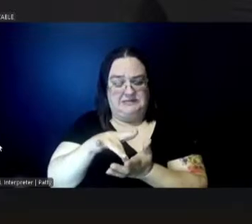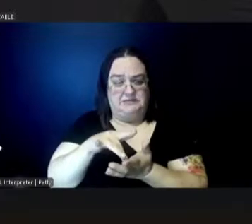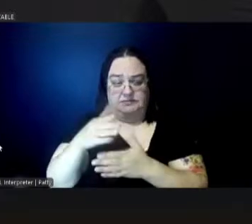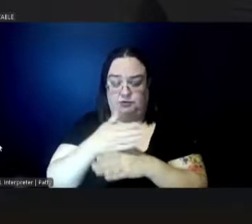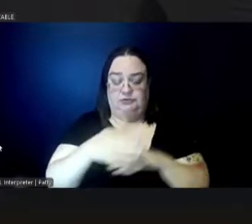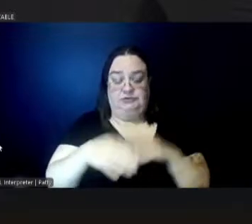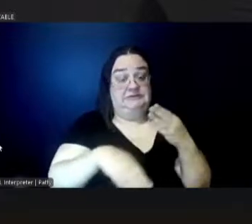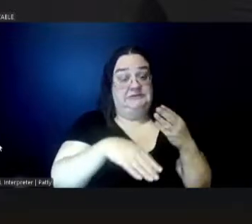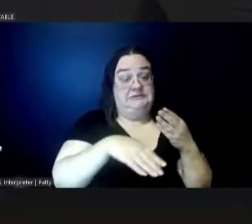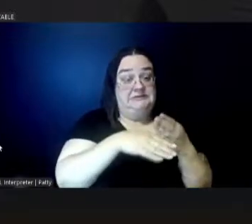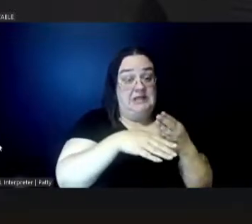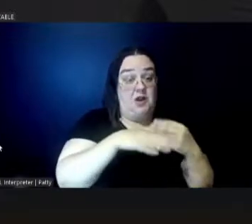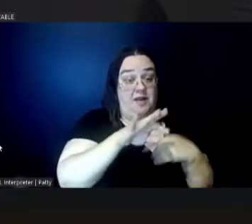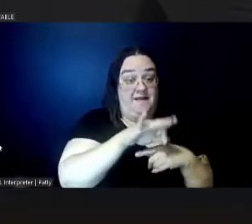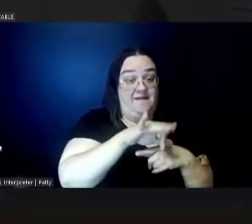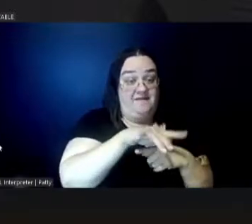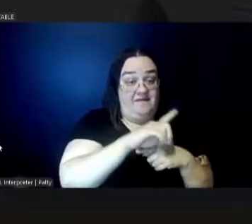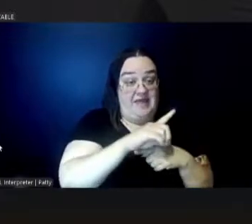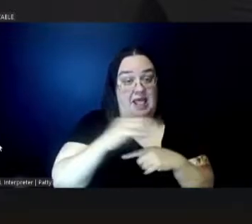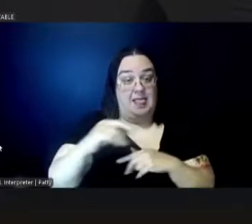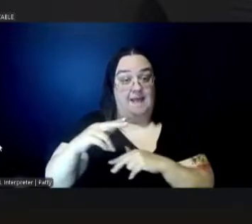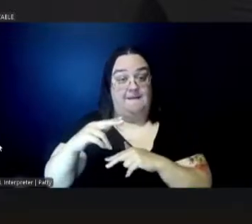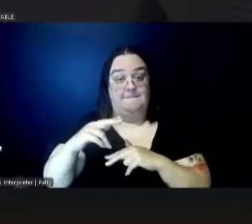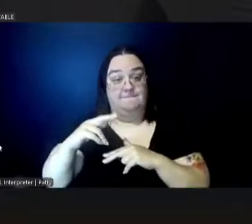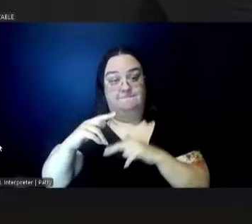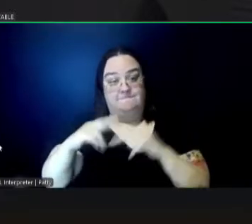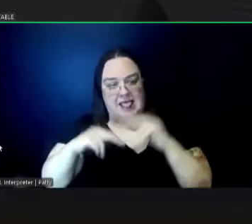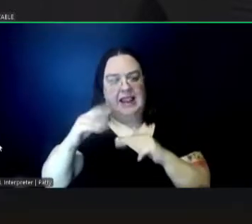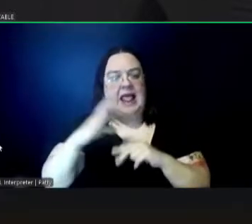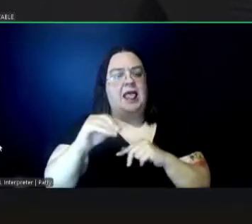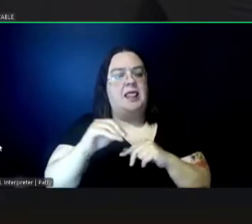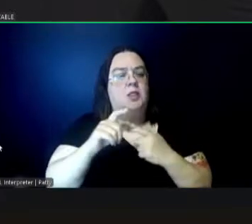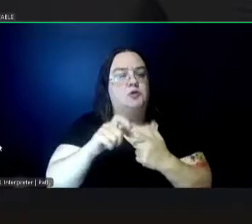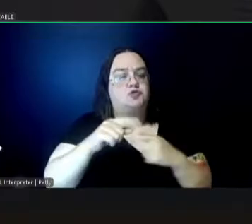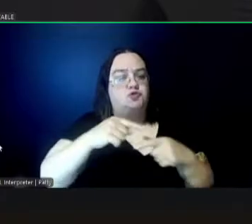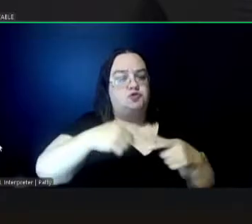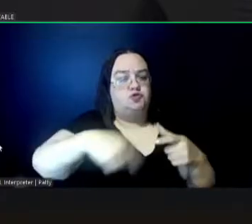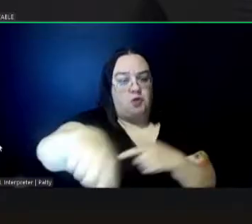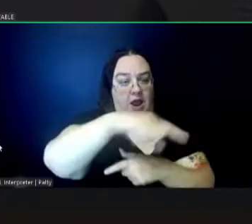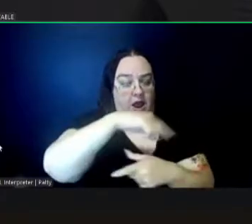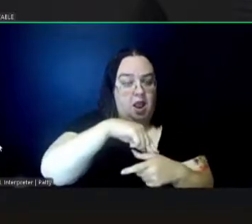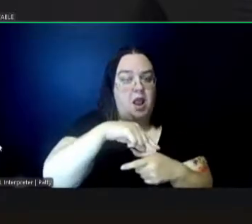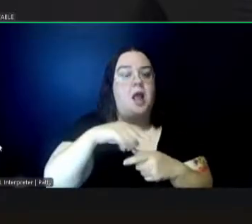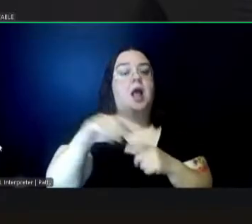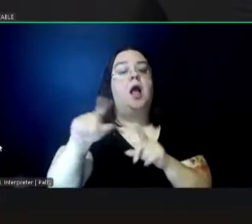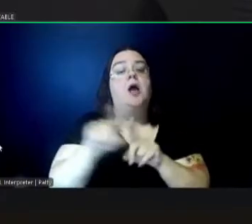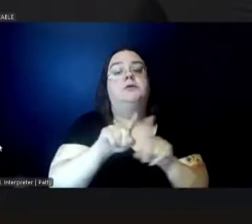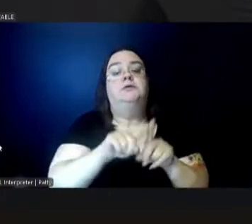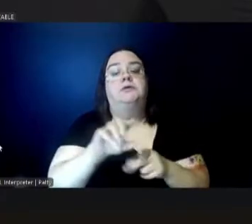and the building and the track. Not to mention the concrete